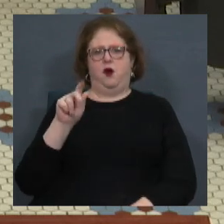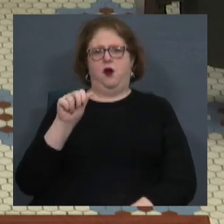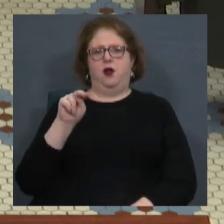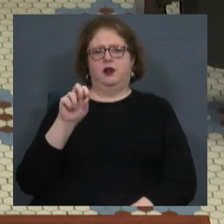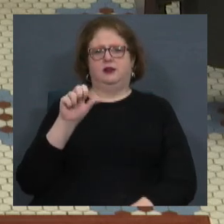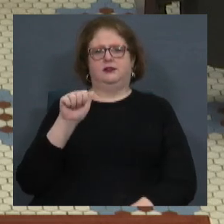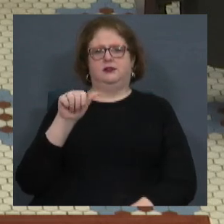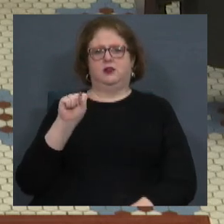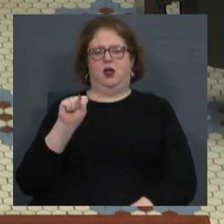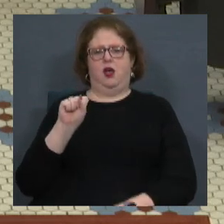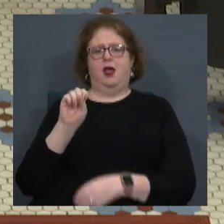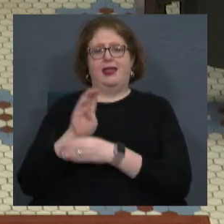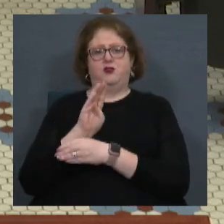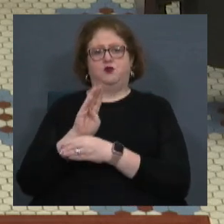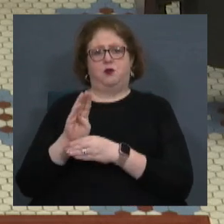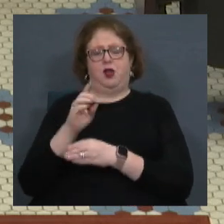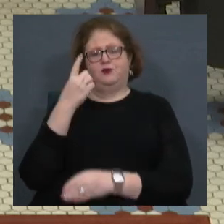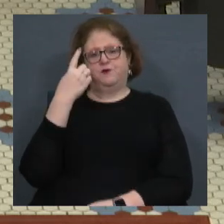Developmentally Disabled,